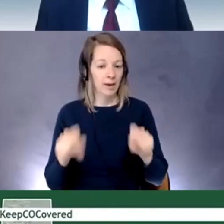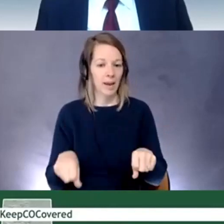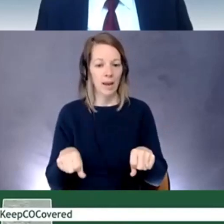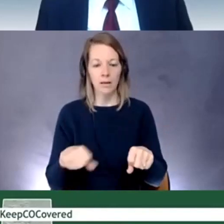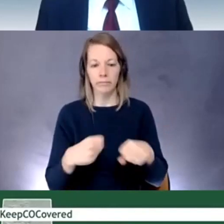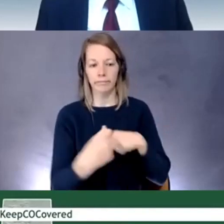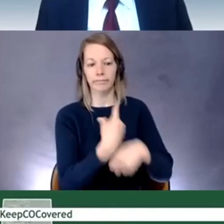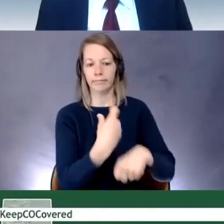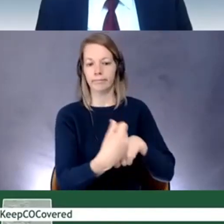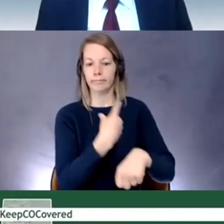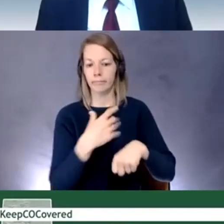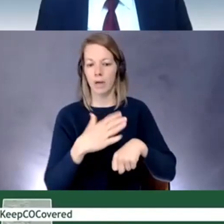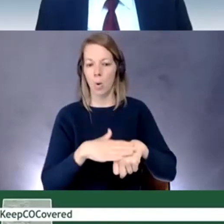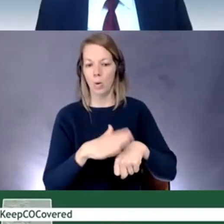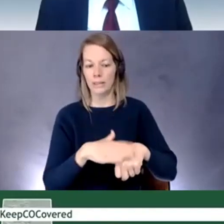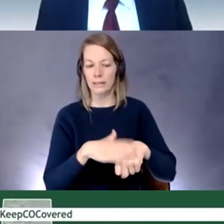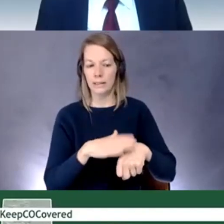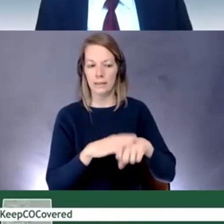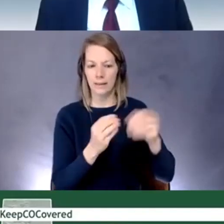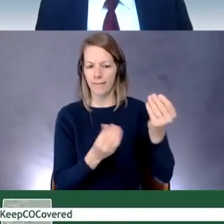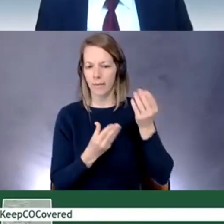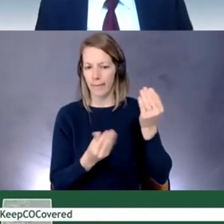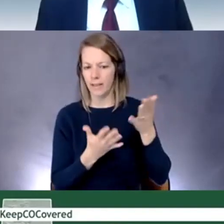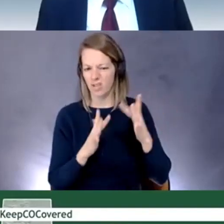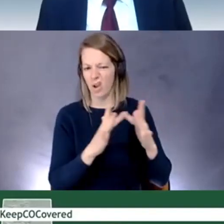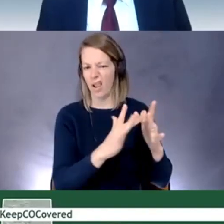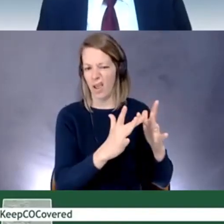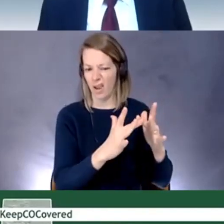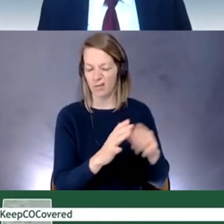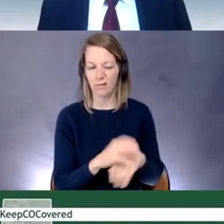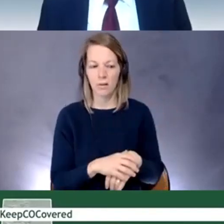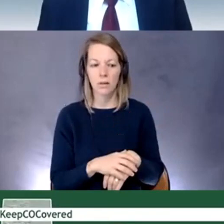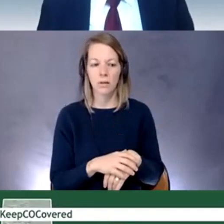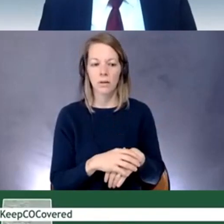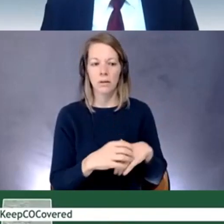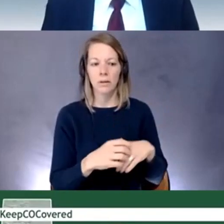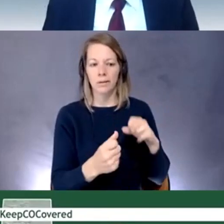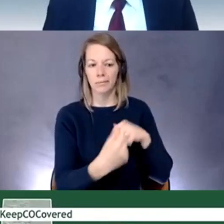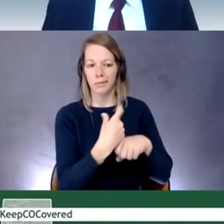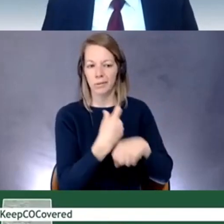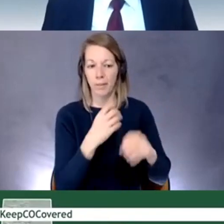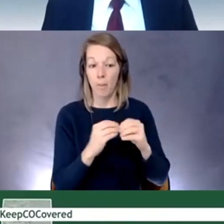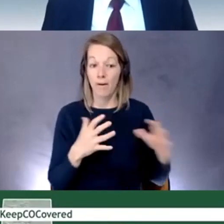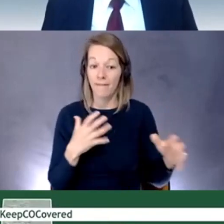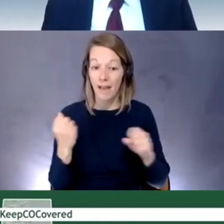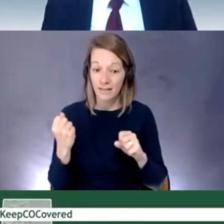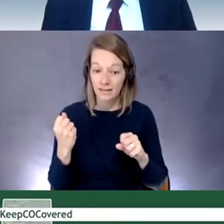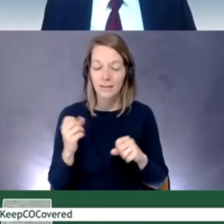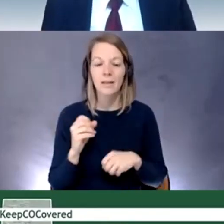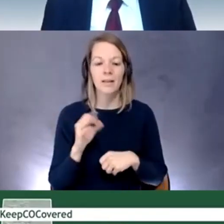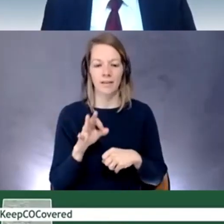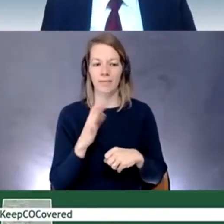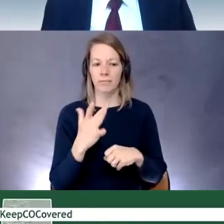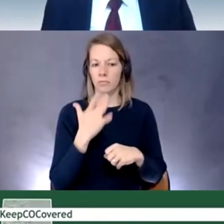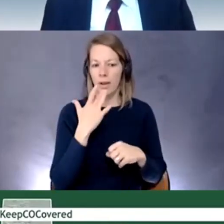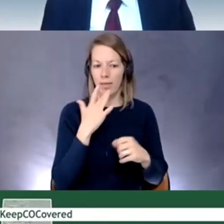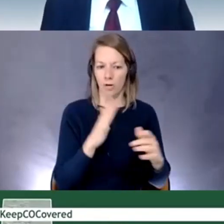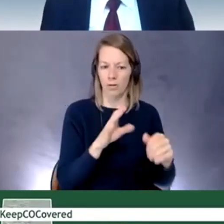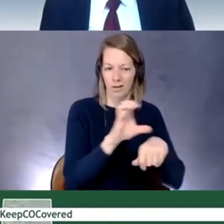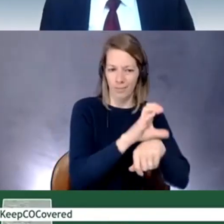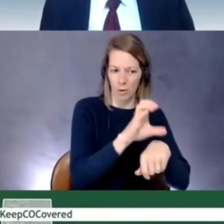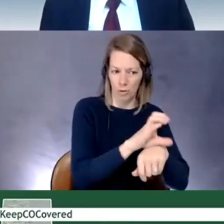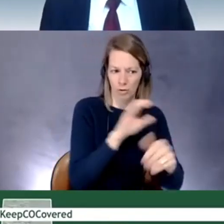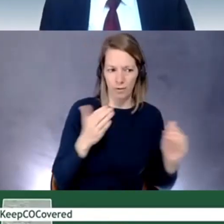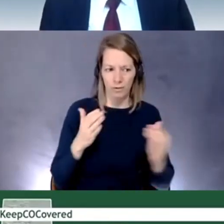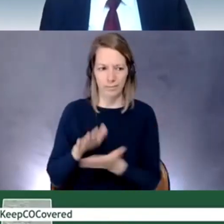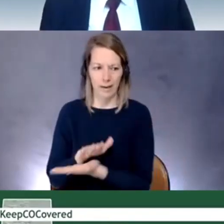any noticing online, which means they will get their notices faster if they're opting into electronic communication through their